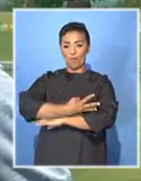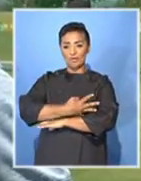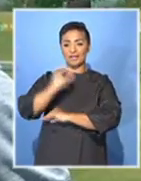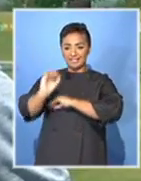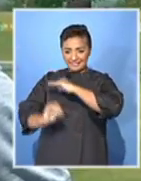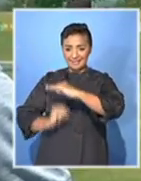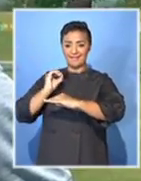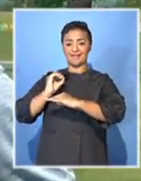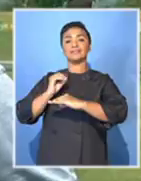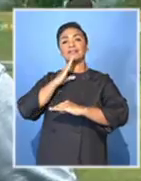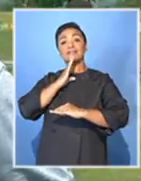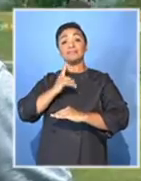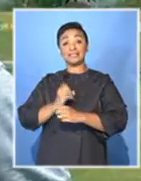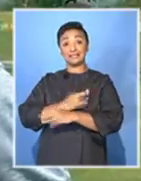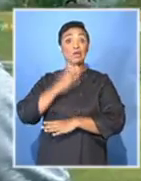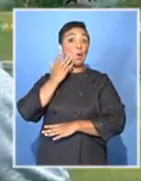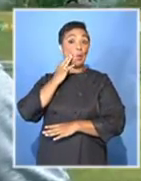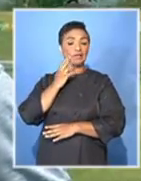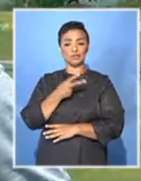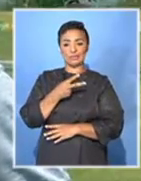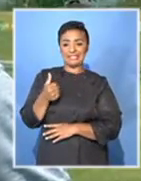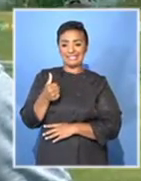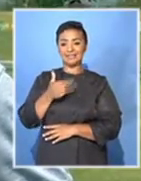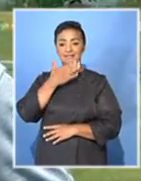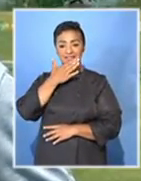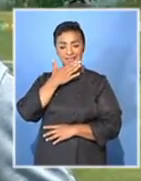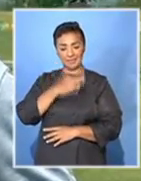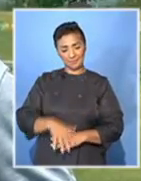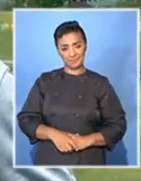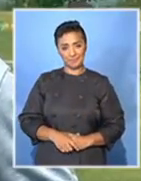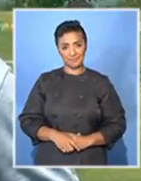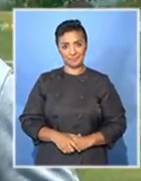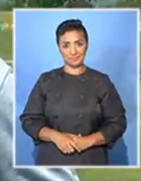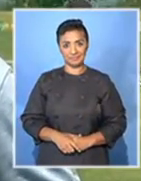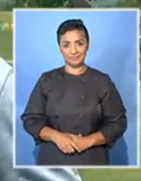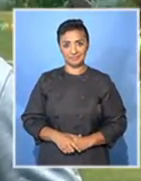test match in Port Elizabeth starting on the 26th of December. Craig Murray, SABC News, Paarl.